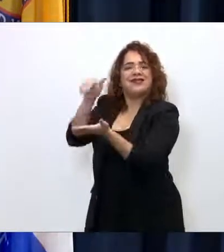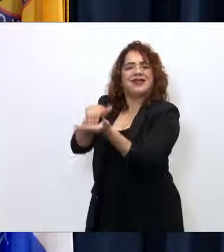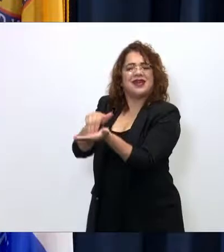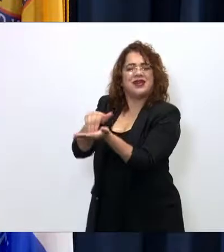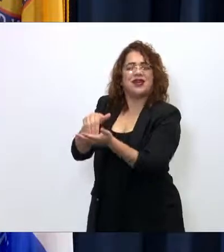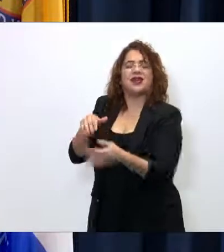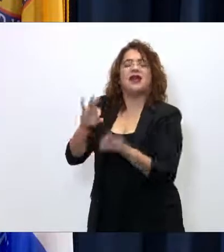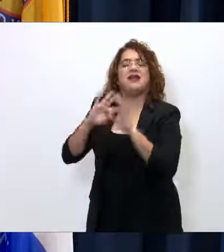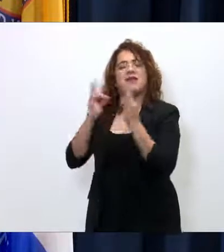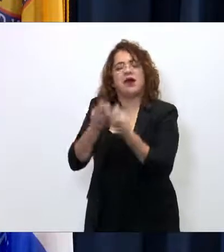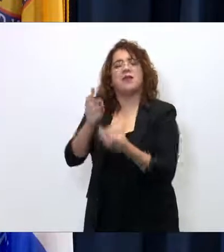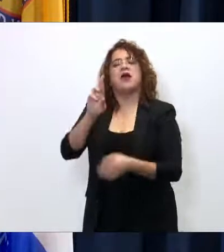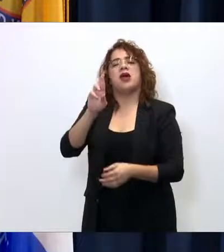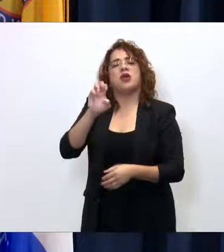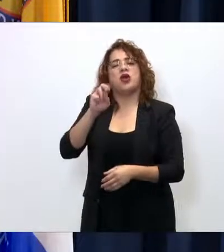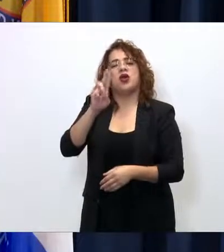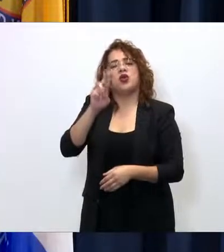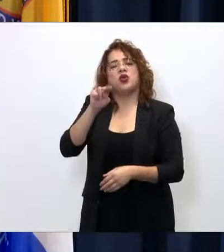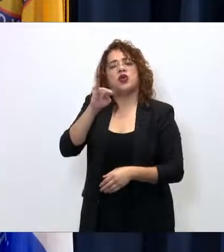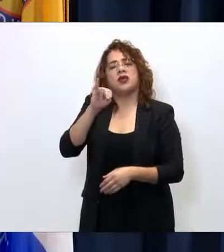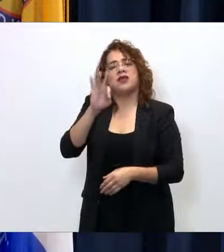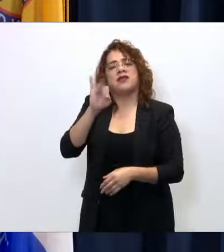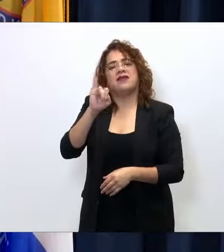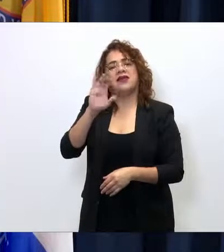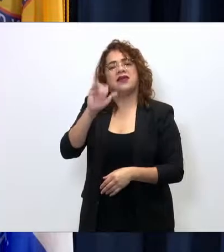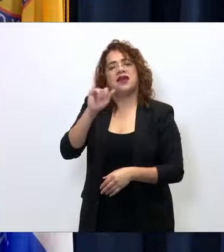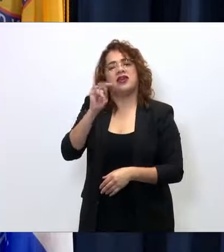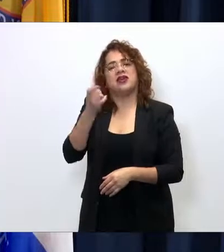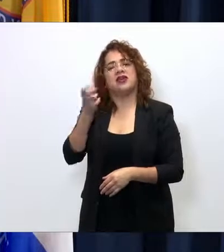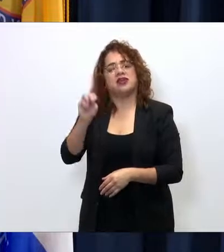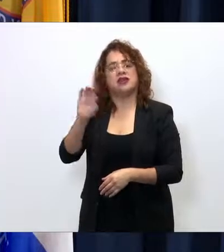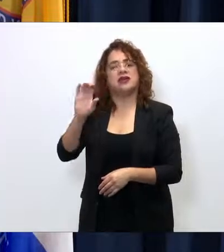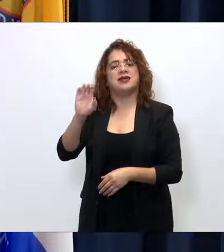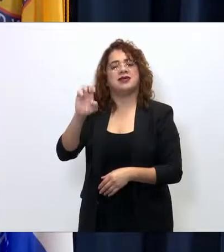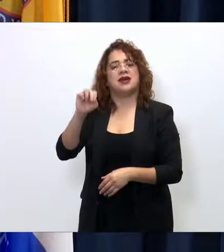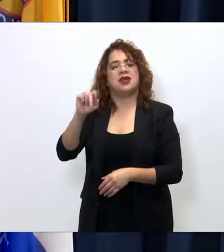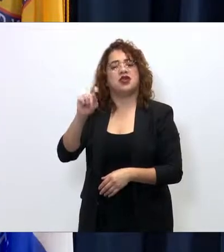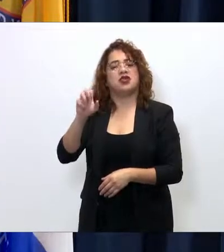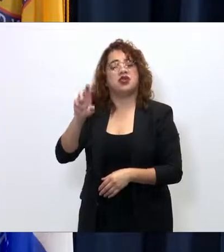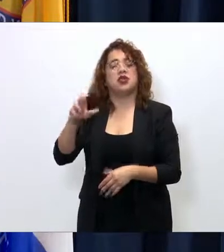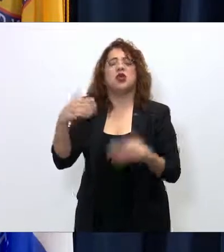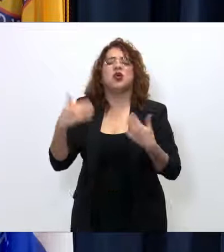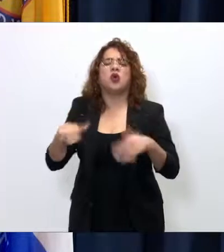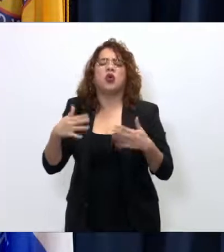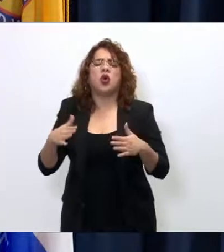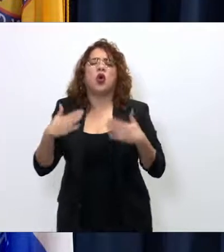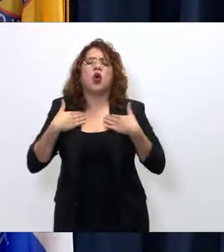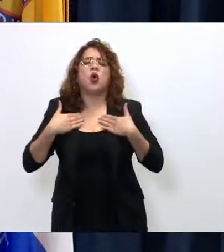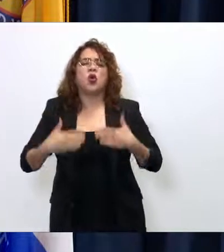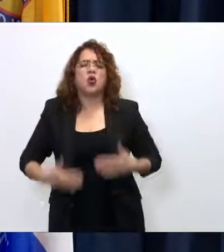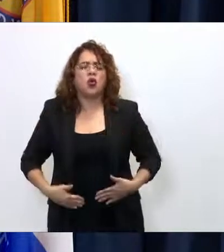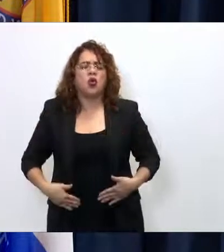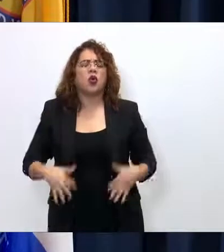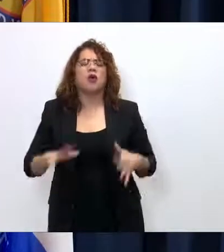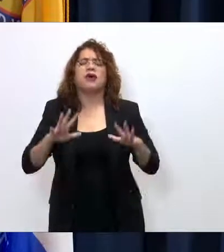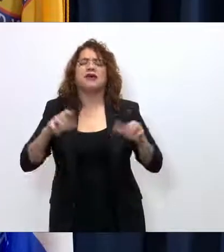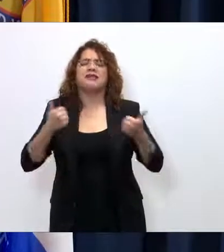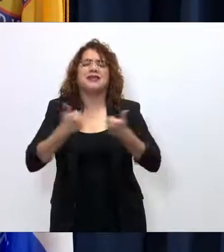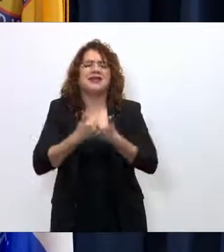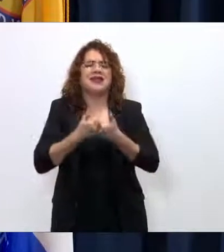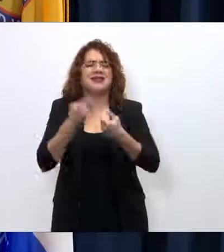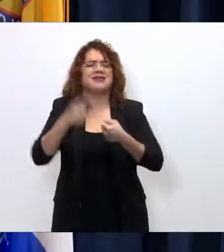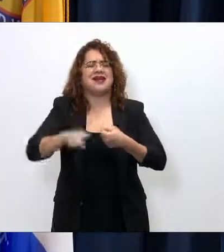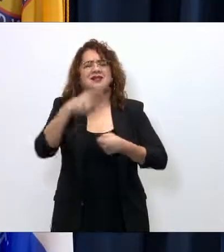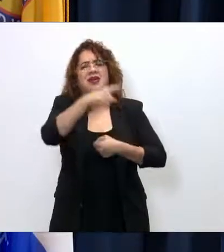that this is an enormous humanitarian challenge that is currently happening at the border. We also know that cities across